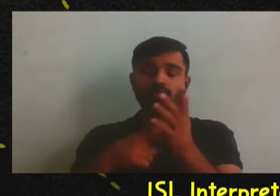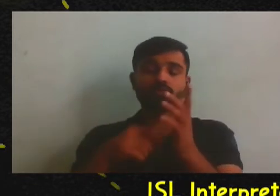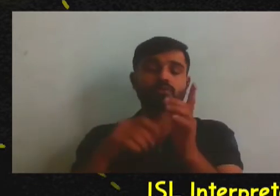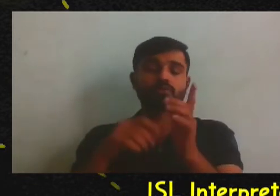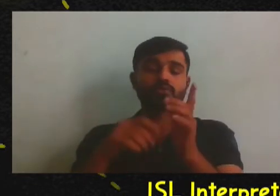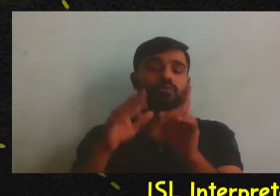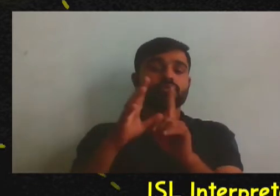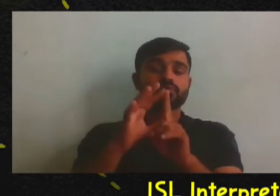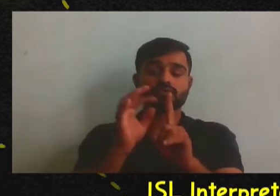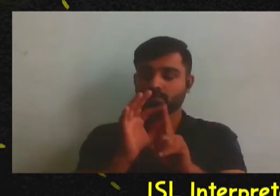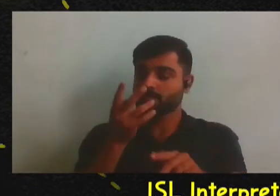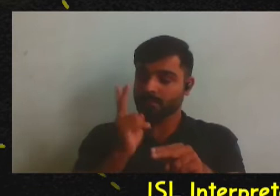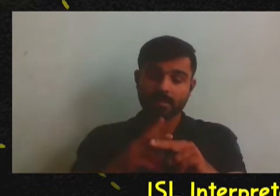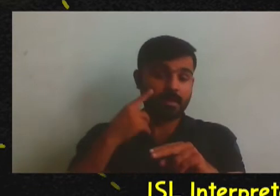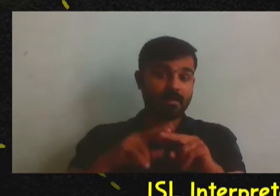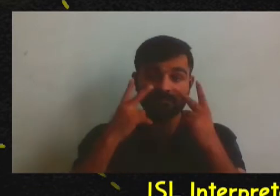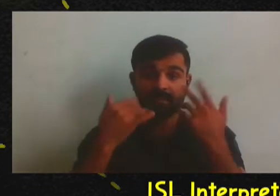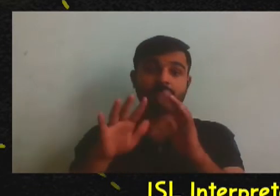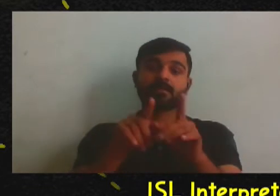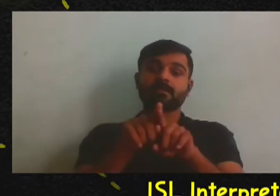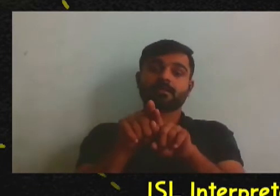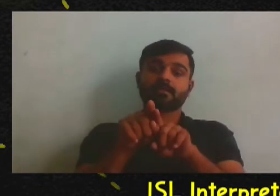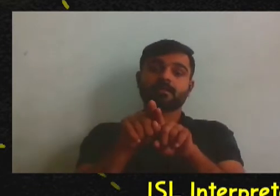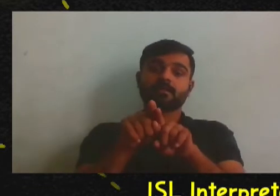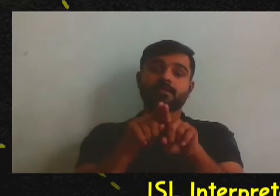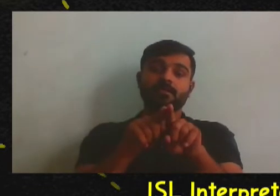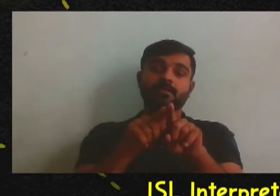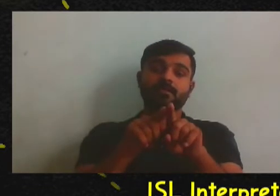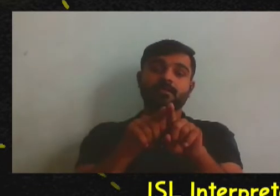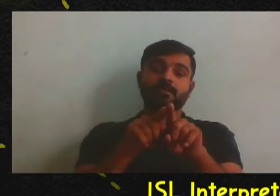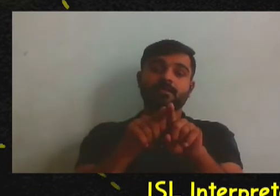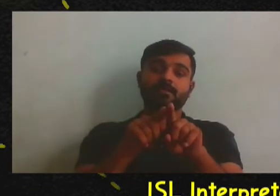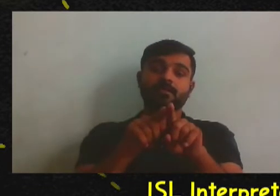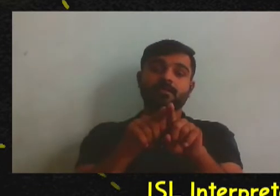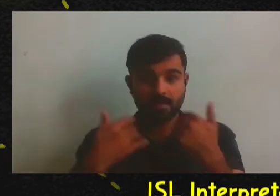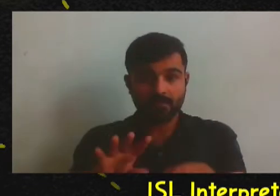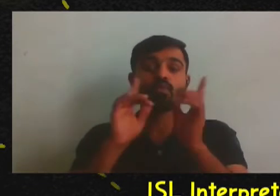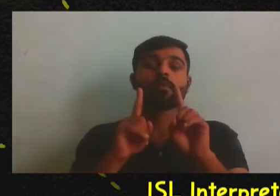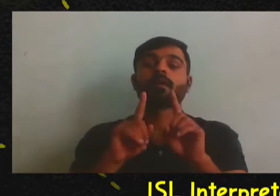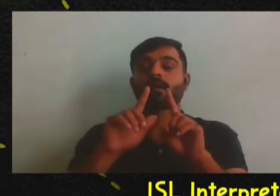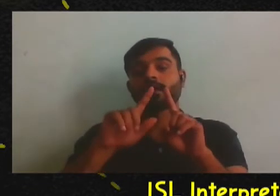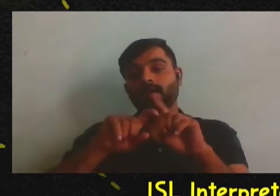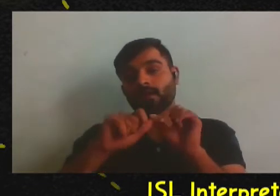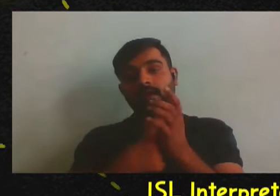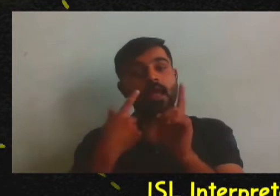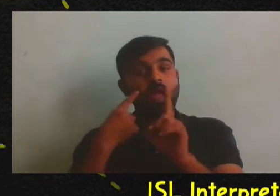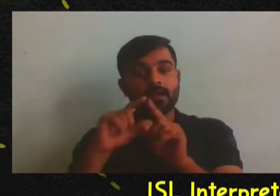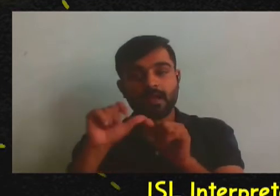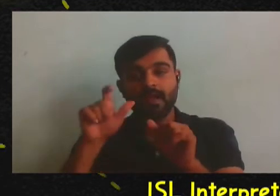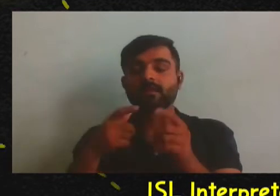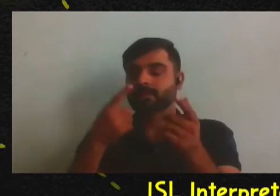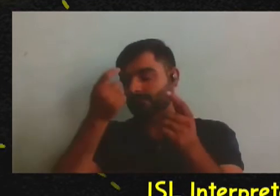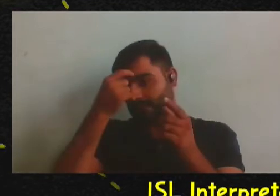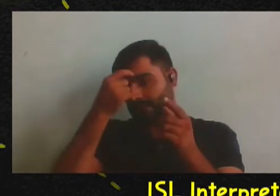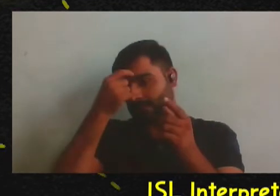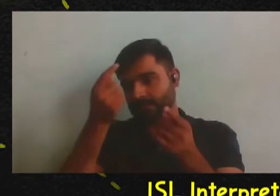you're looking at, say, for example, a medical protocol, a triage, where cardiac issues are being handled, then you